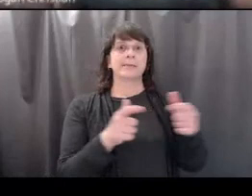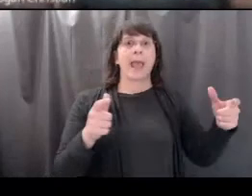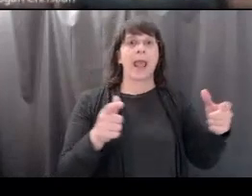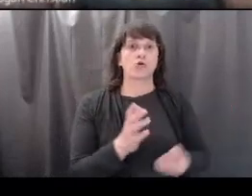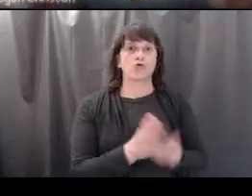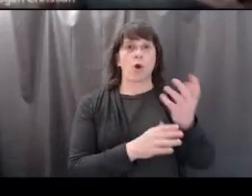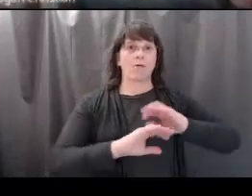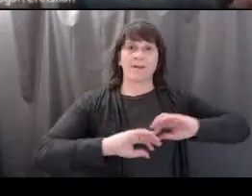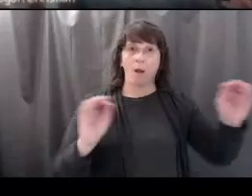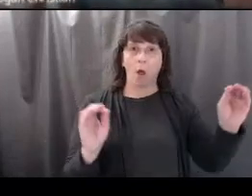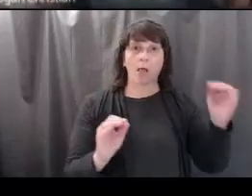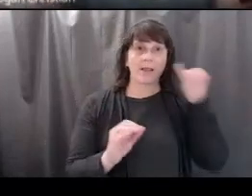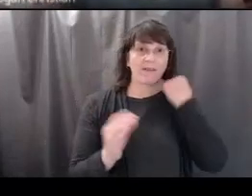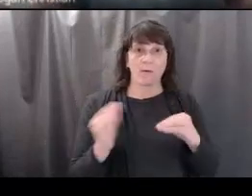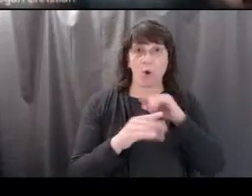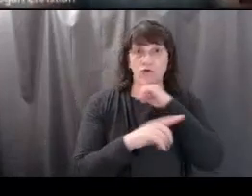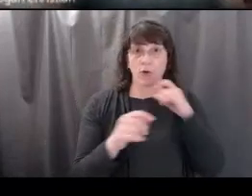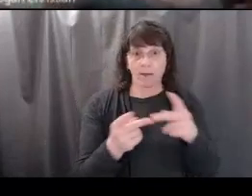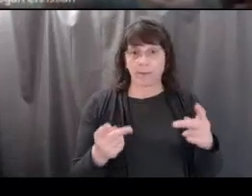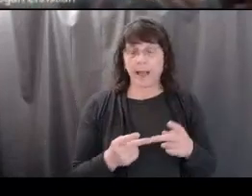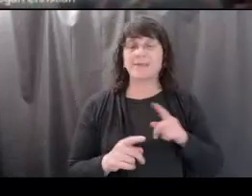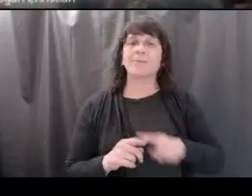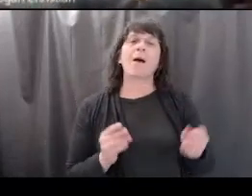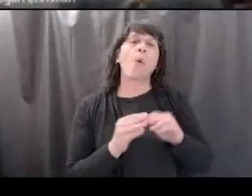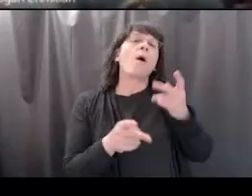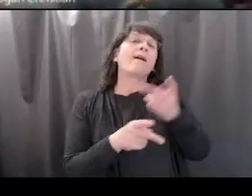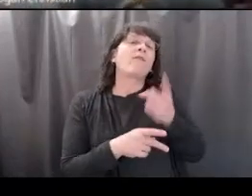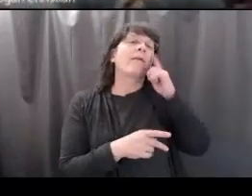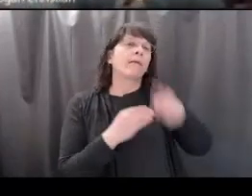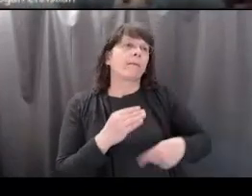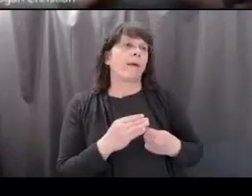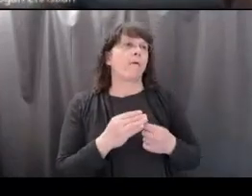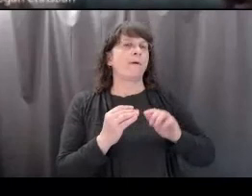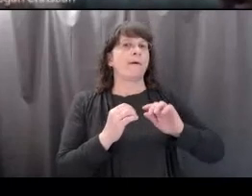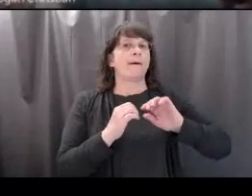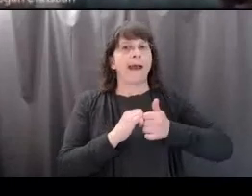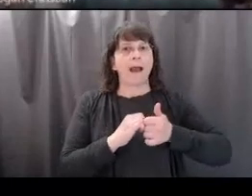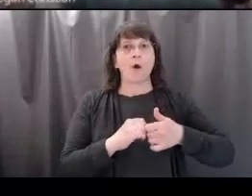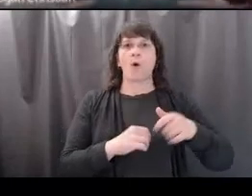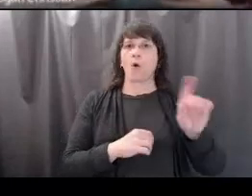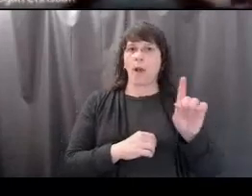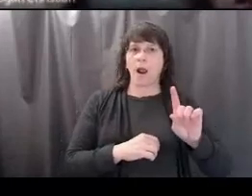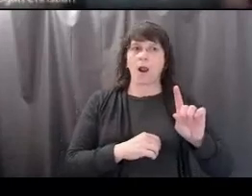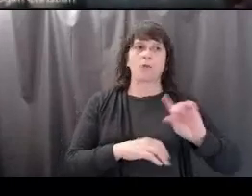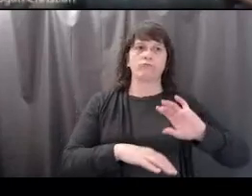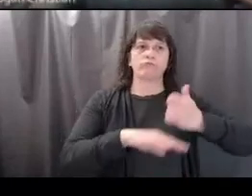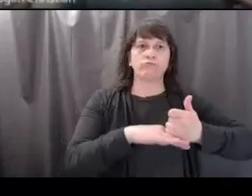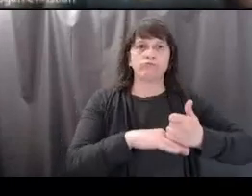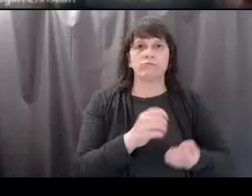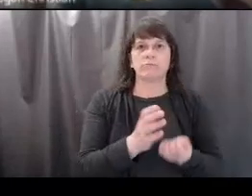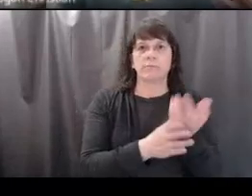at all in places that are drier, but being more careful and thinking carefully about where we are building things and